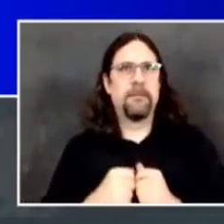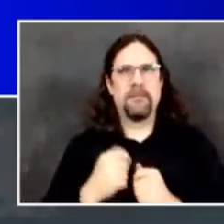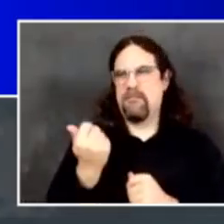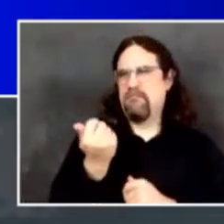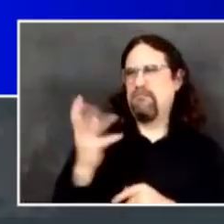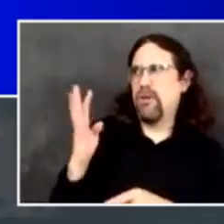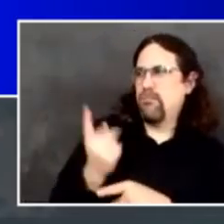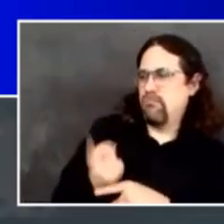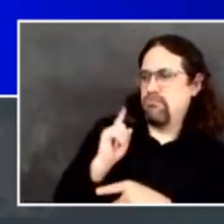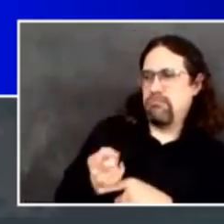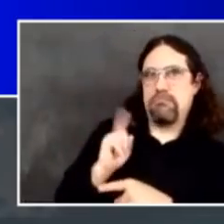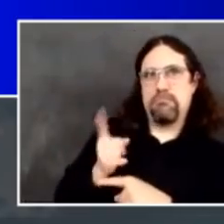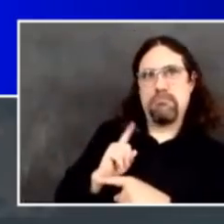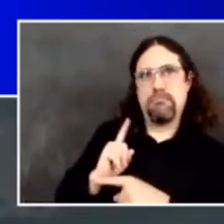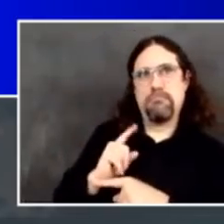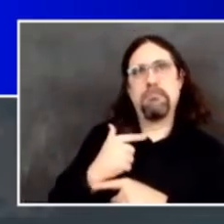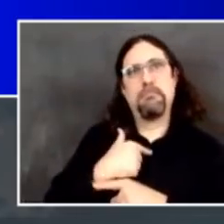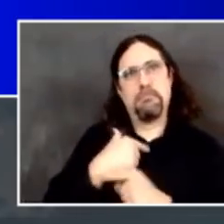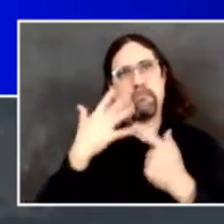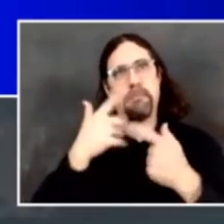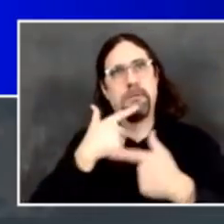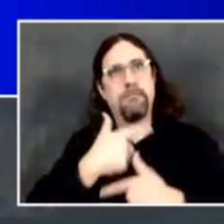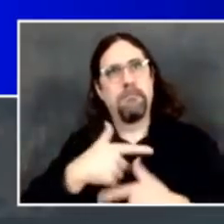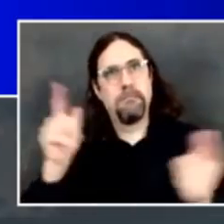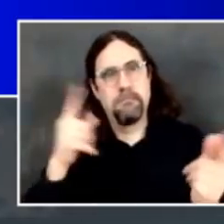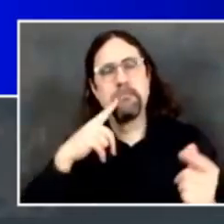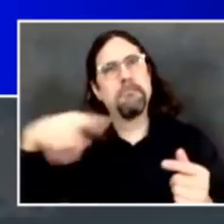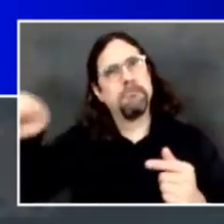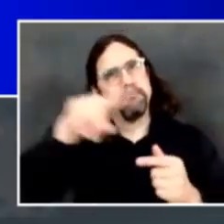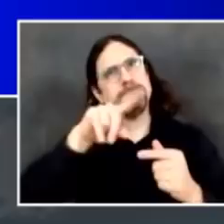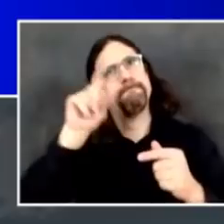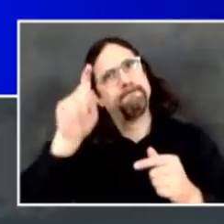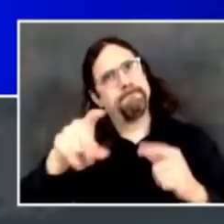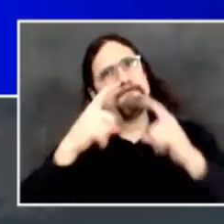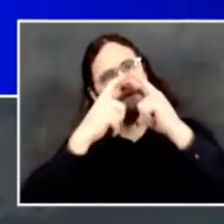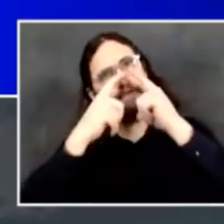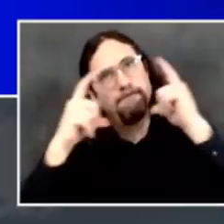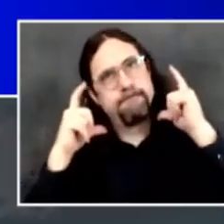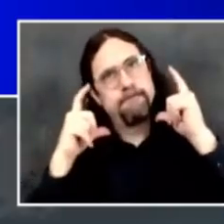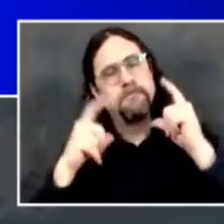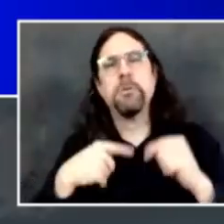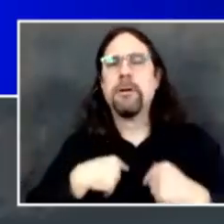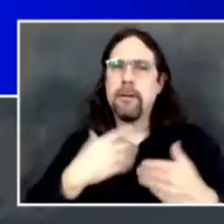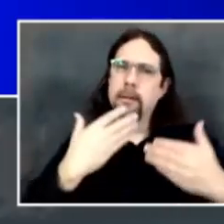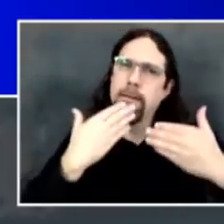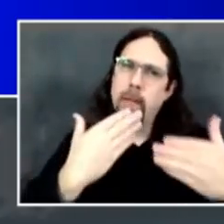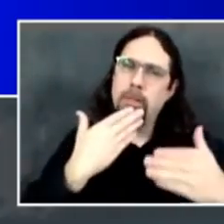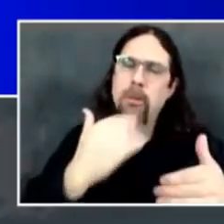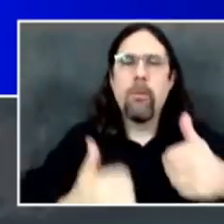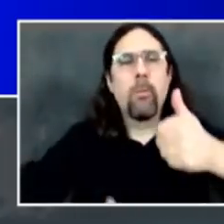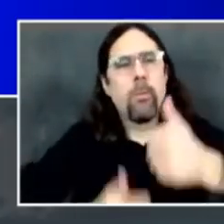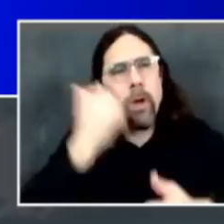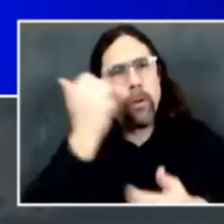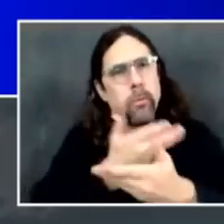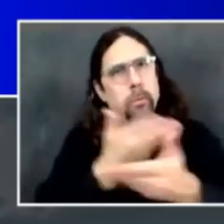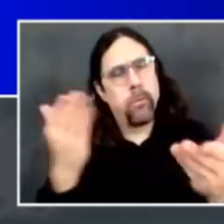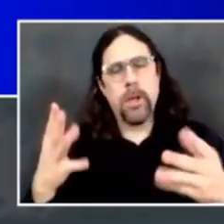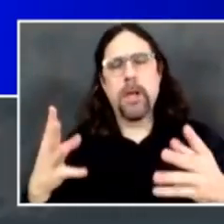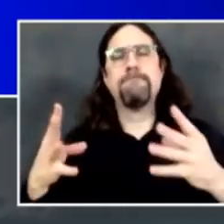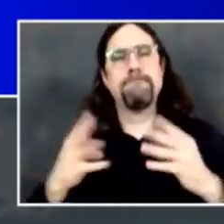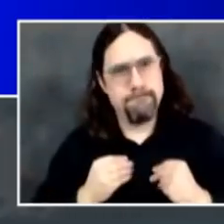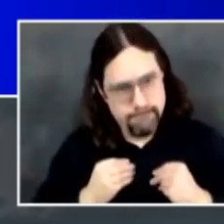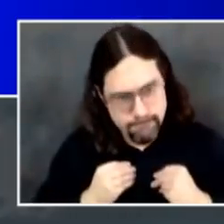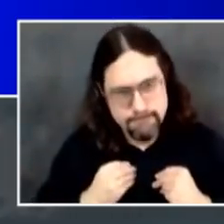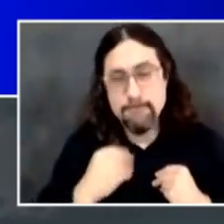thank you to the people of the city. Overwhelmingly, even though it wasn't something you were used to doing, overwhelmingly, New